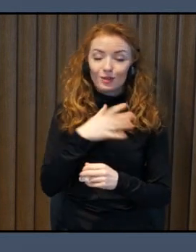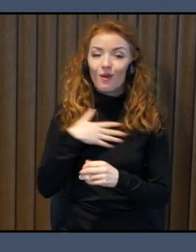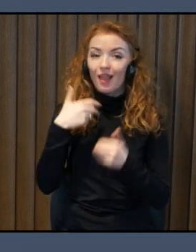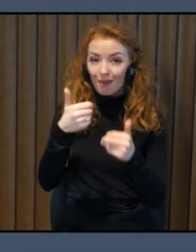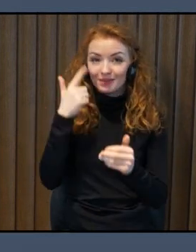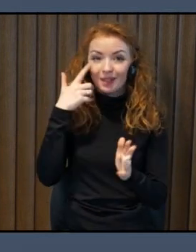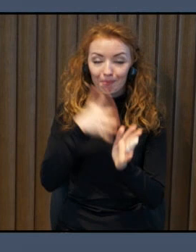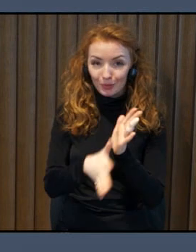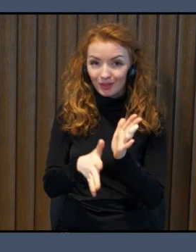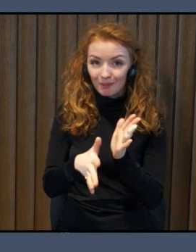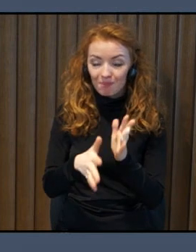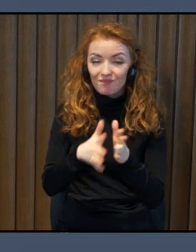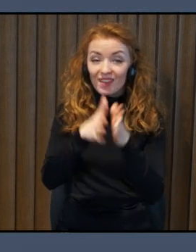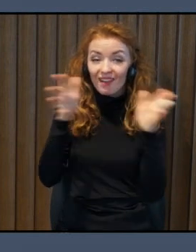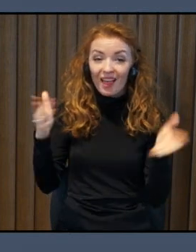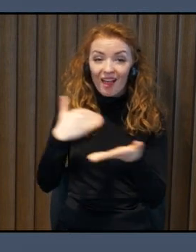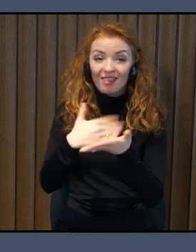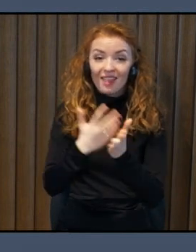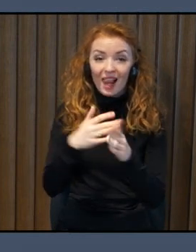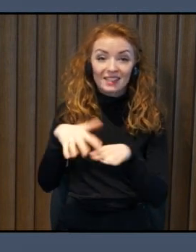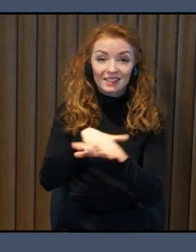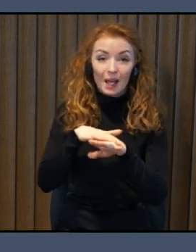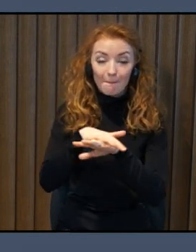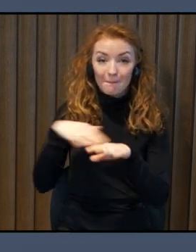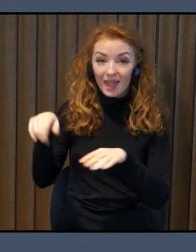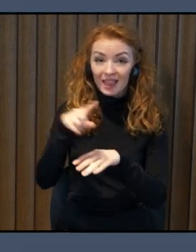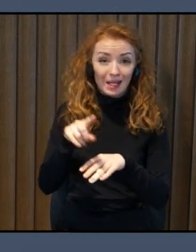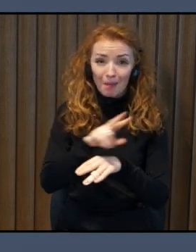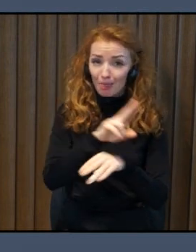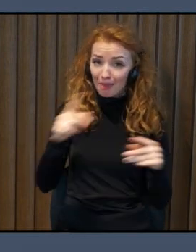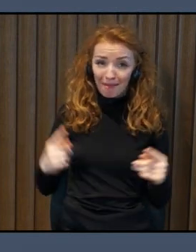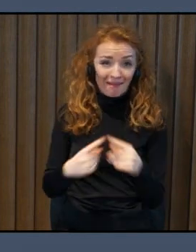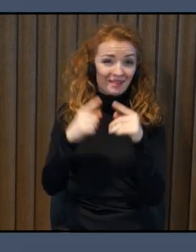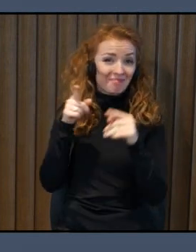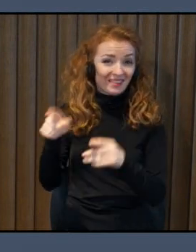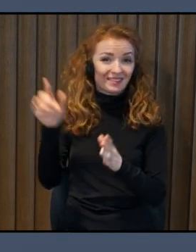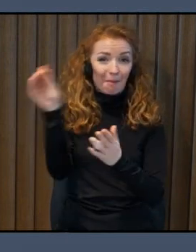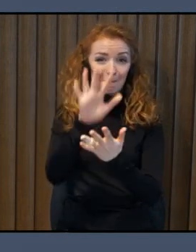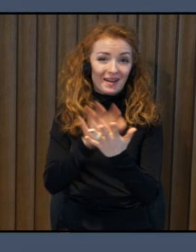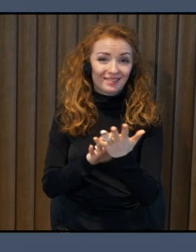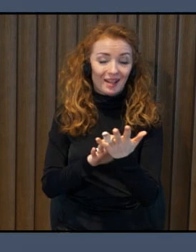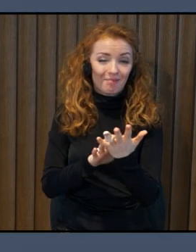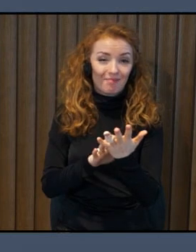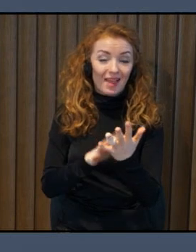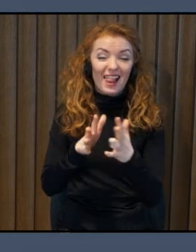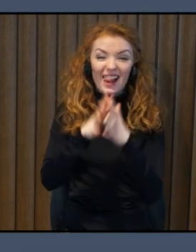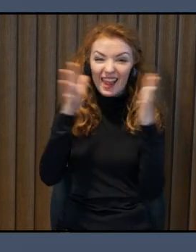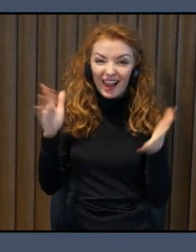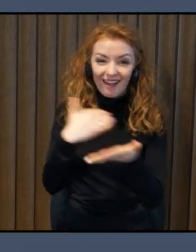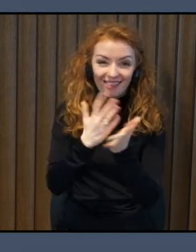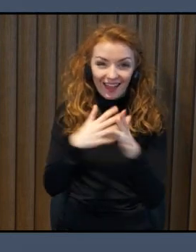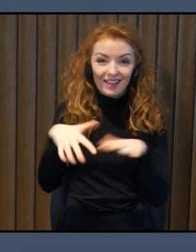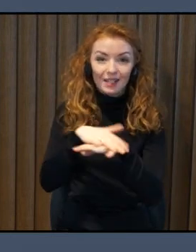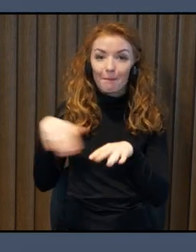a muscular man. And we actually already see that a large part of the